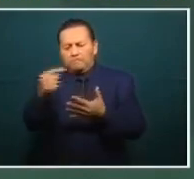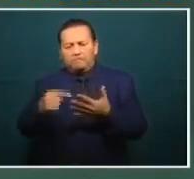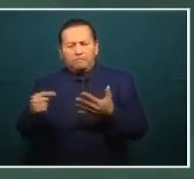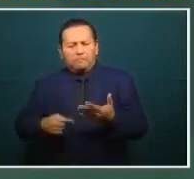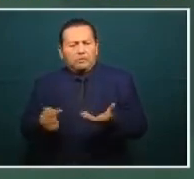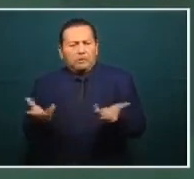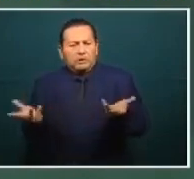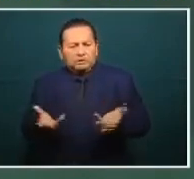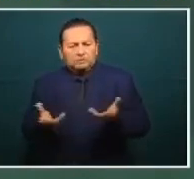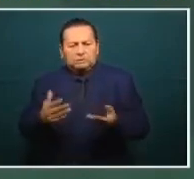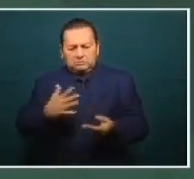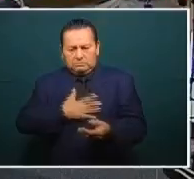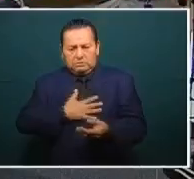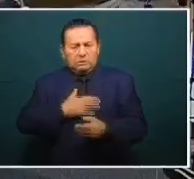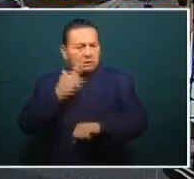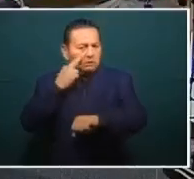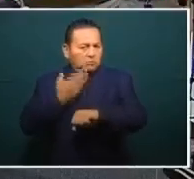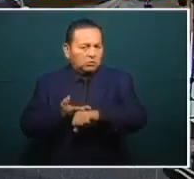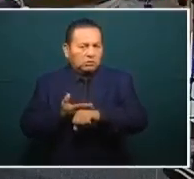that belongs to us.